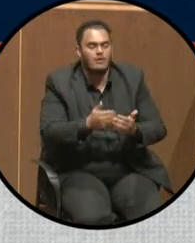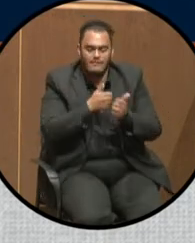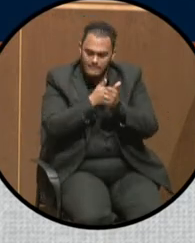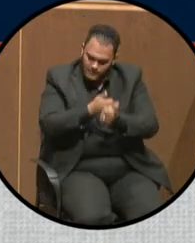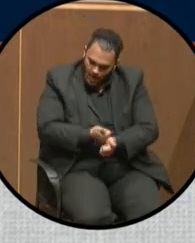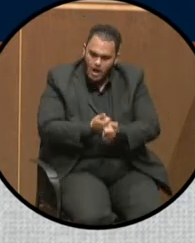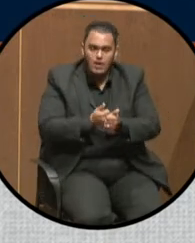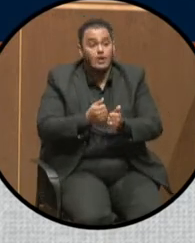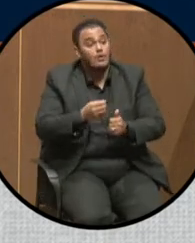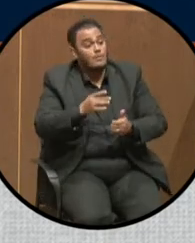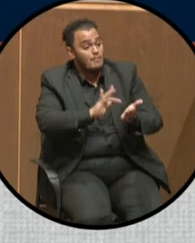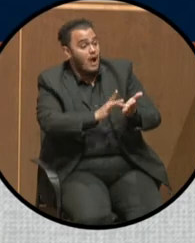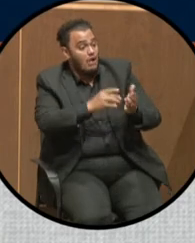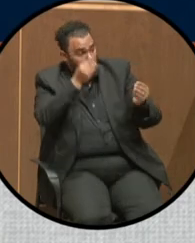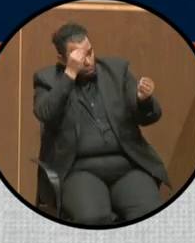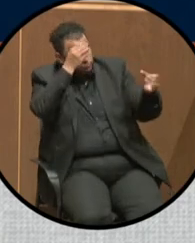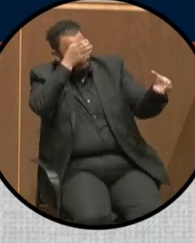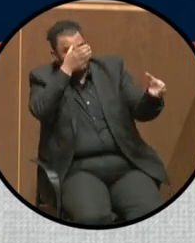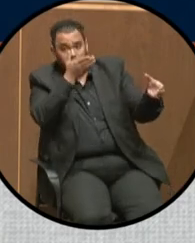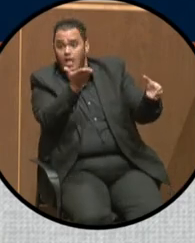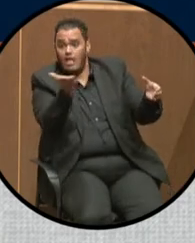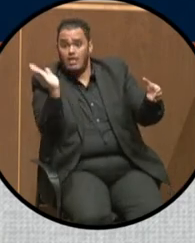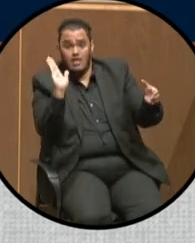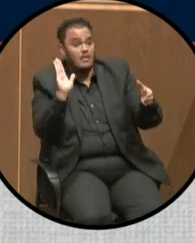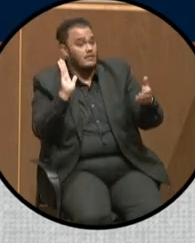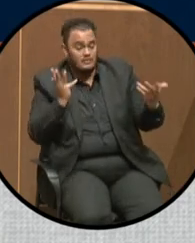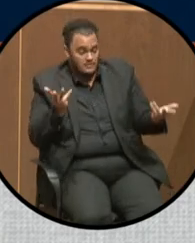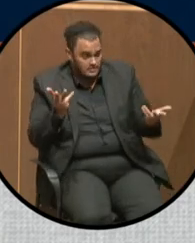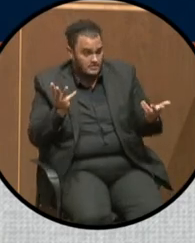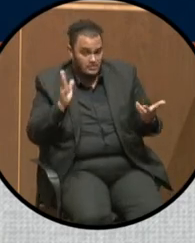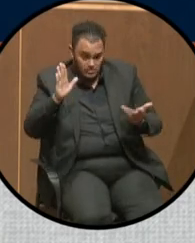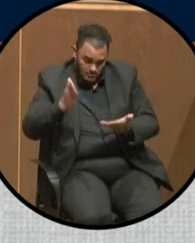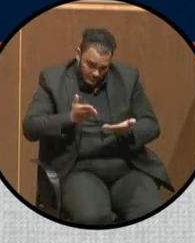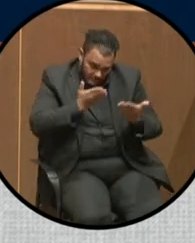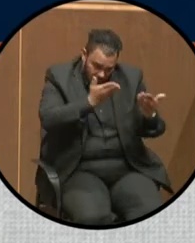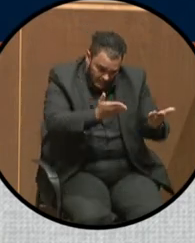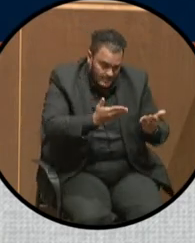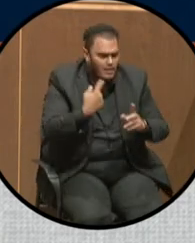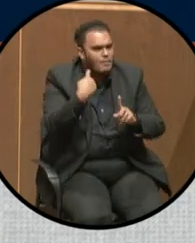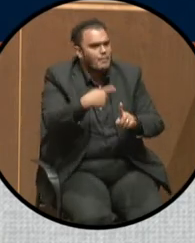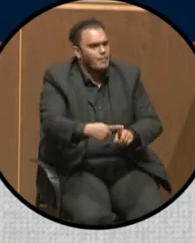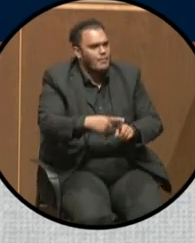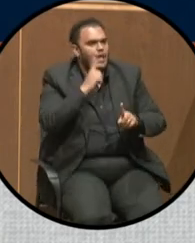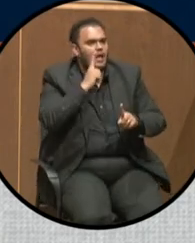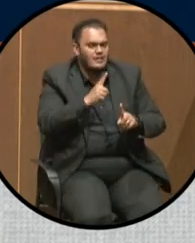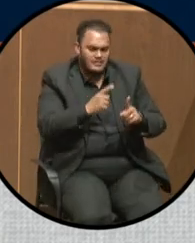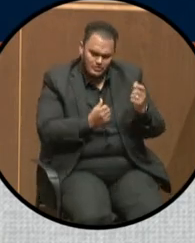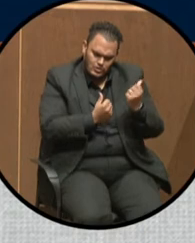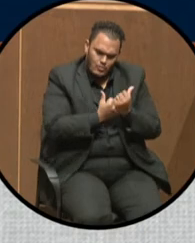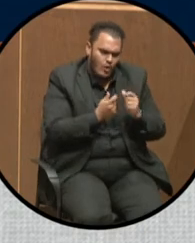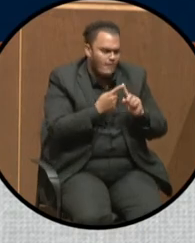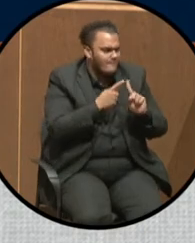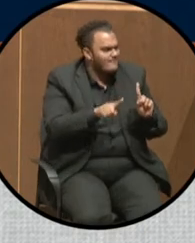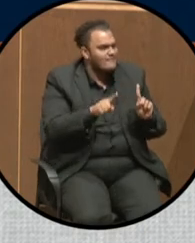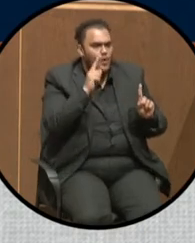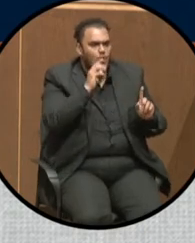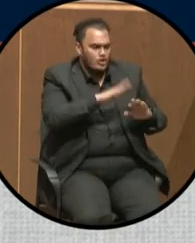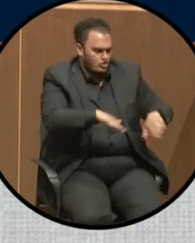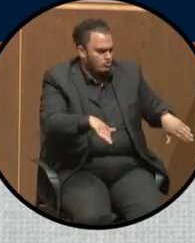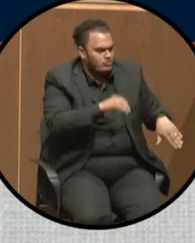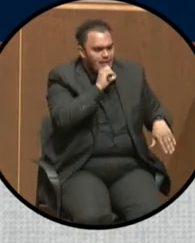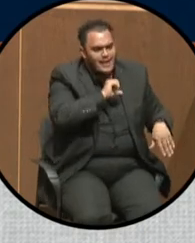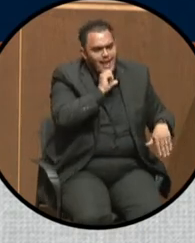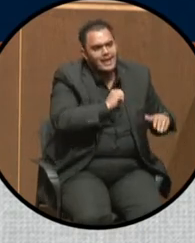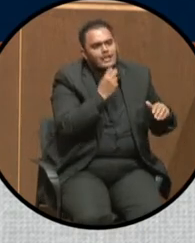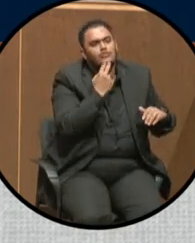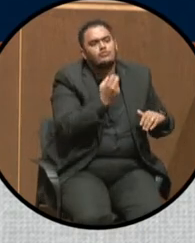and they overwhelmingly support that face coverings for unvaccinated individuals, including our students under 12, is important.